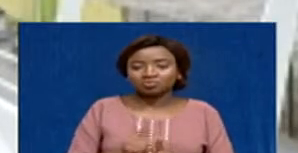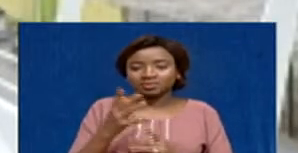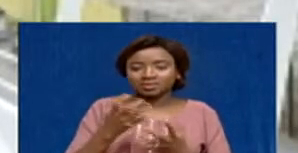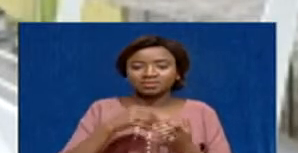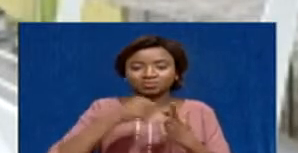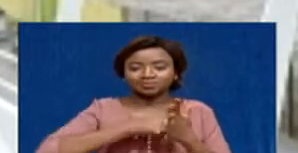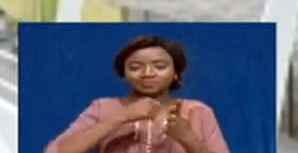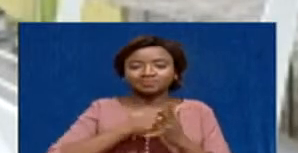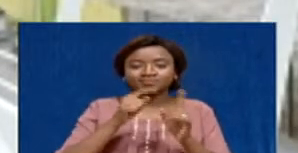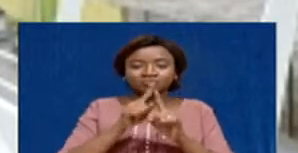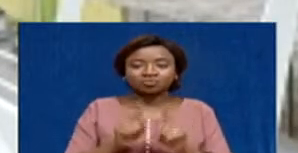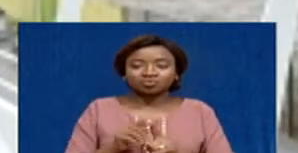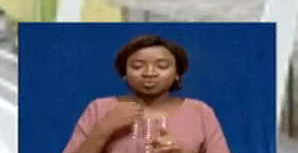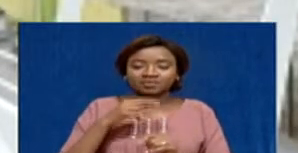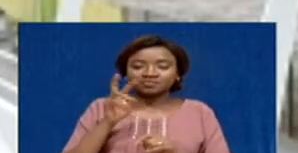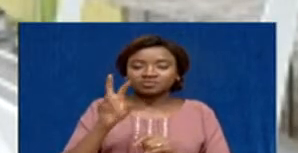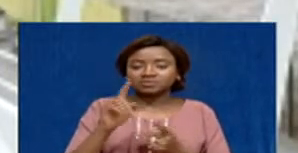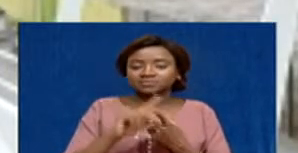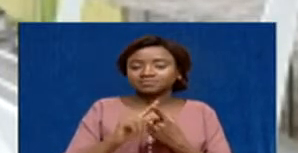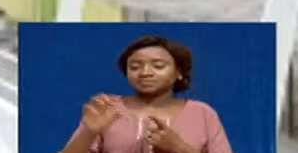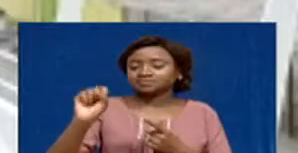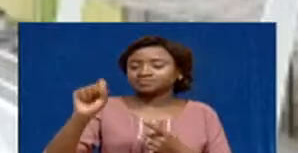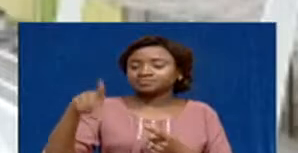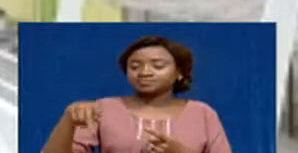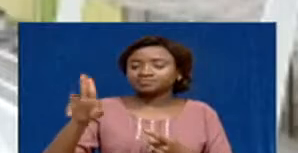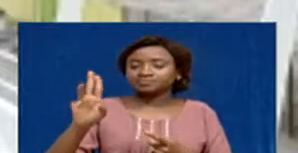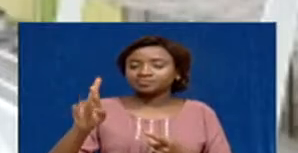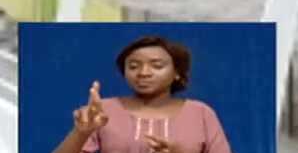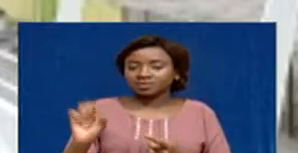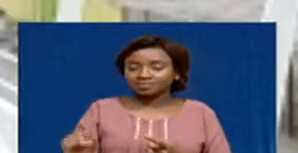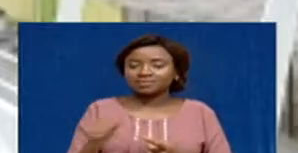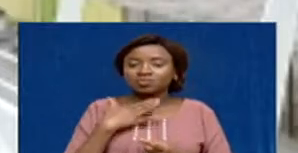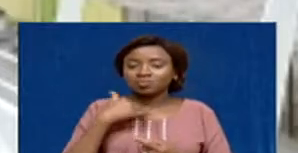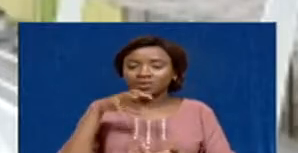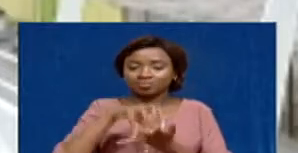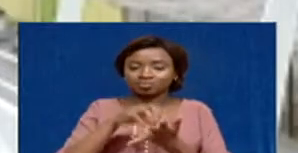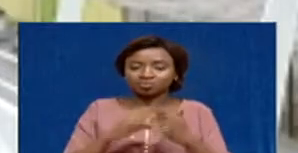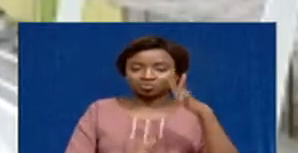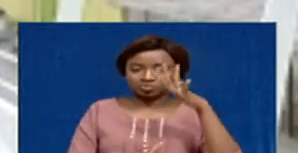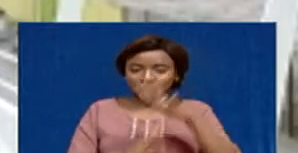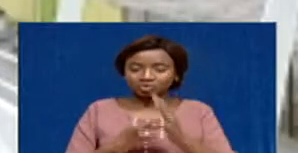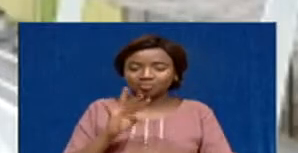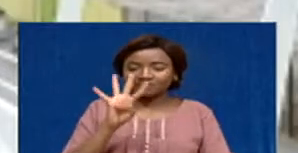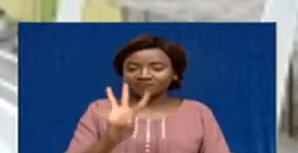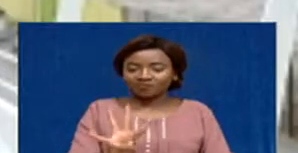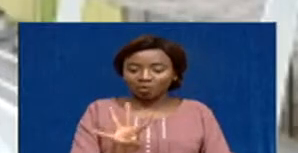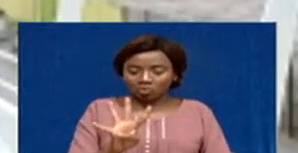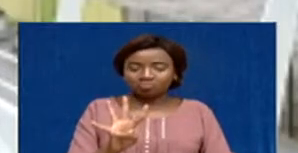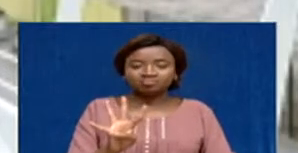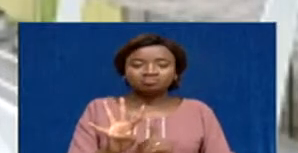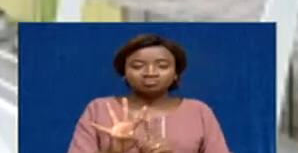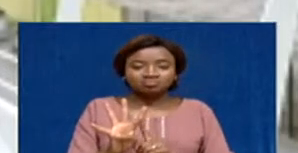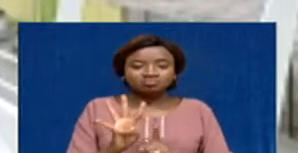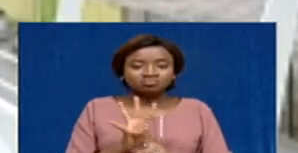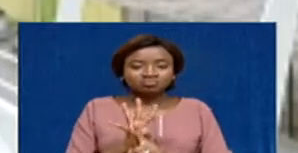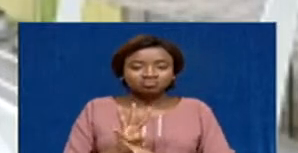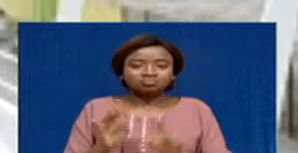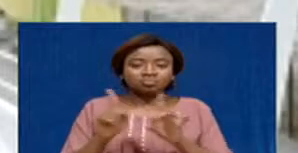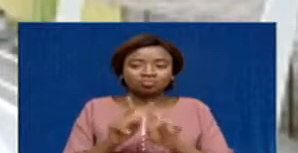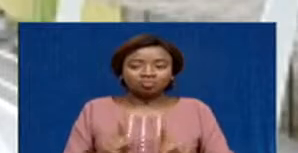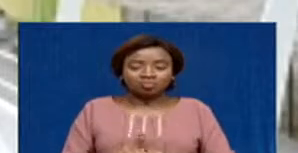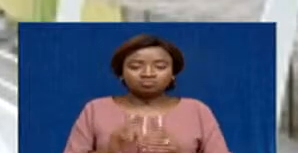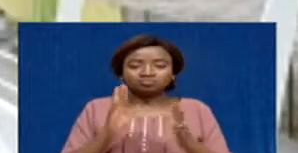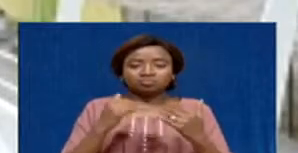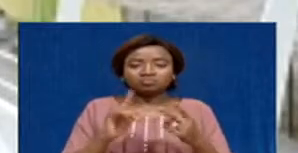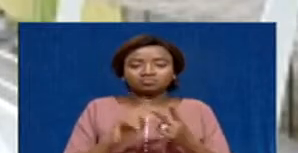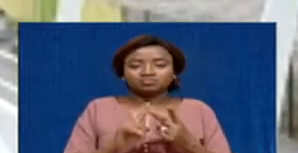And if we look at Spurs specifically, everyone is gunning for top four, because that means Champions League football. They're 2 points behind